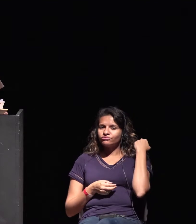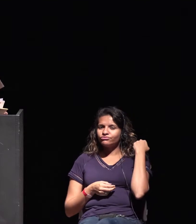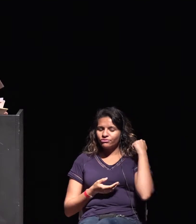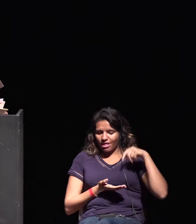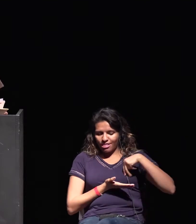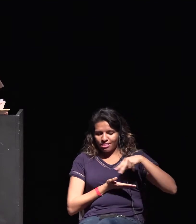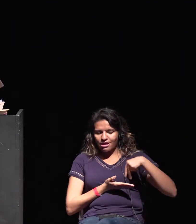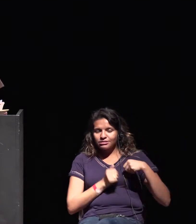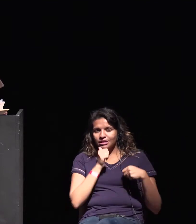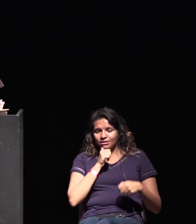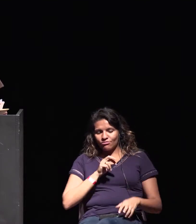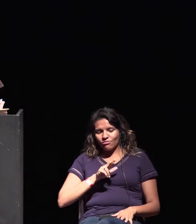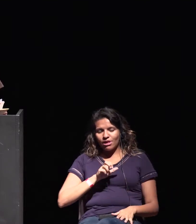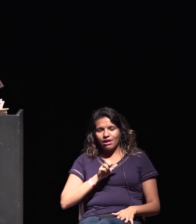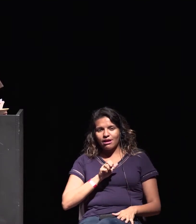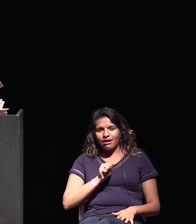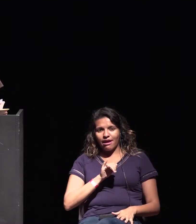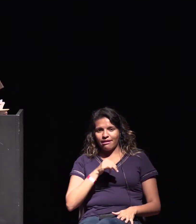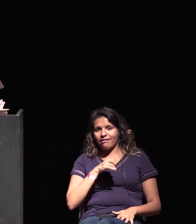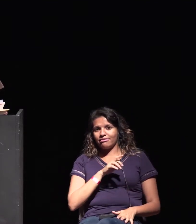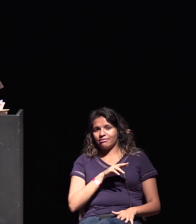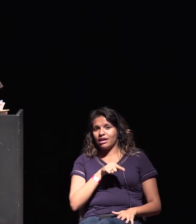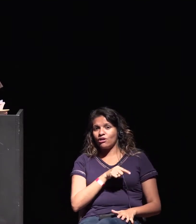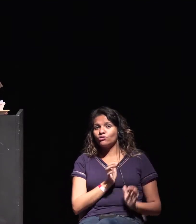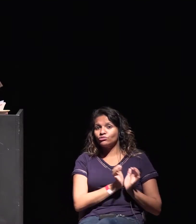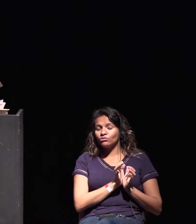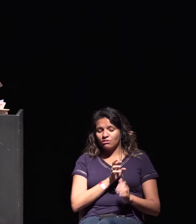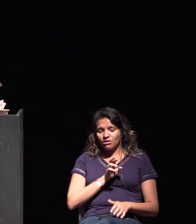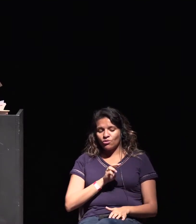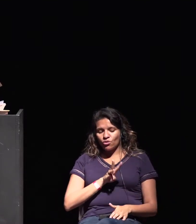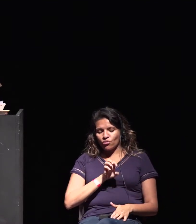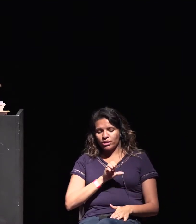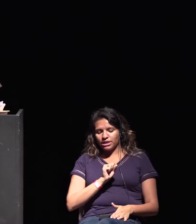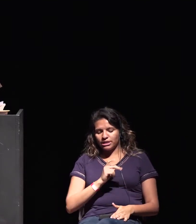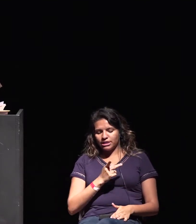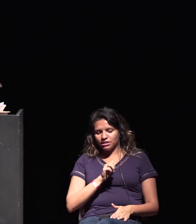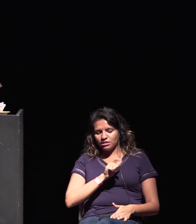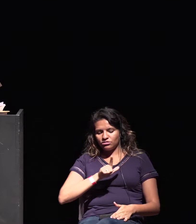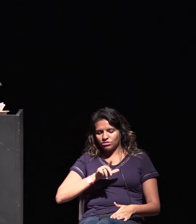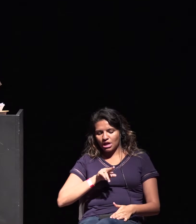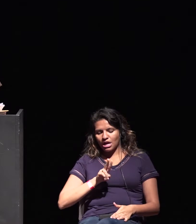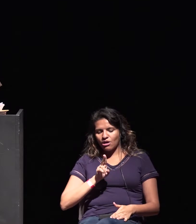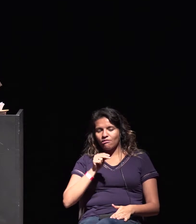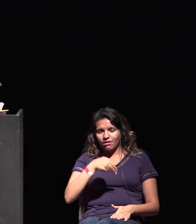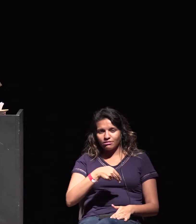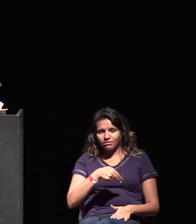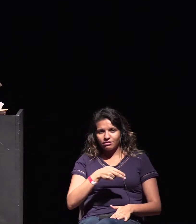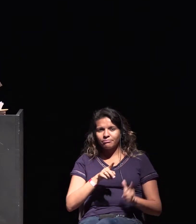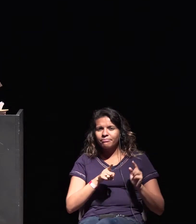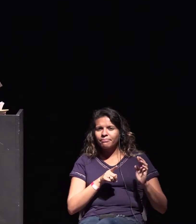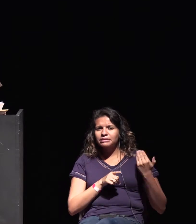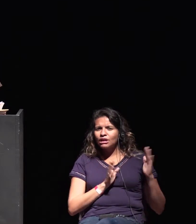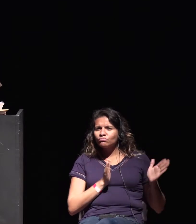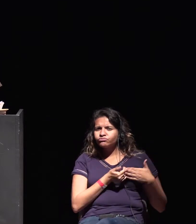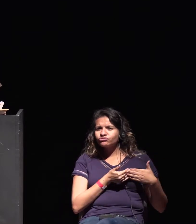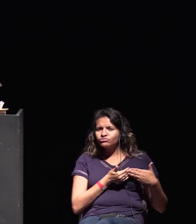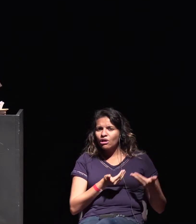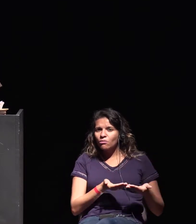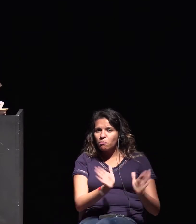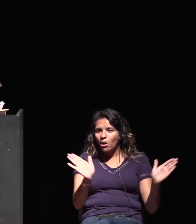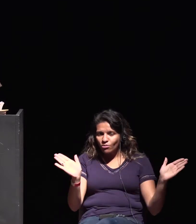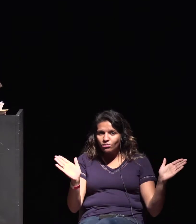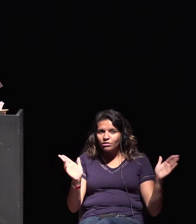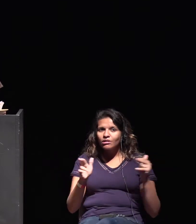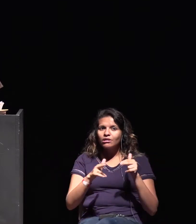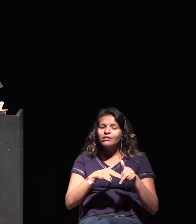a closed and rarefied world. So I'm suggesting that these things happened in parallel. Rayner's recruitment of jogging for her